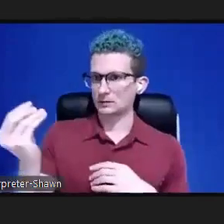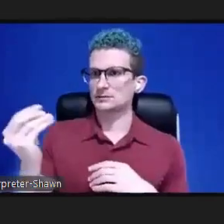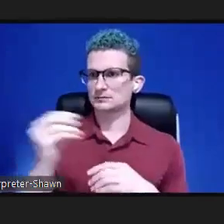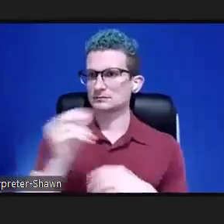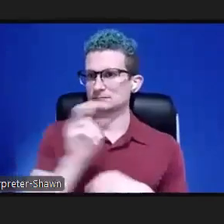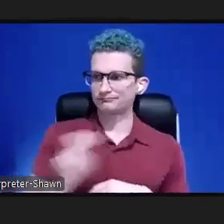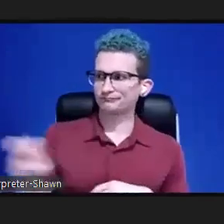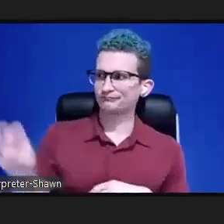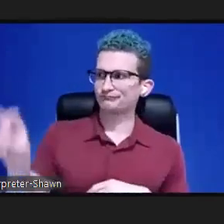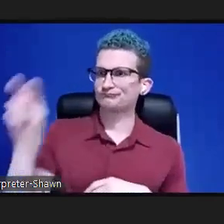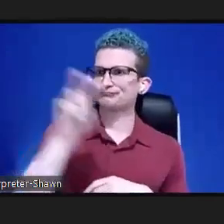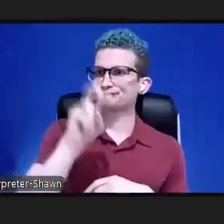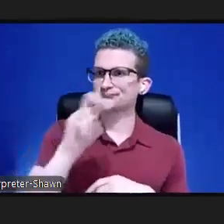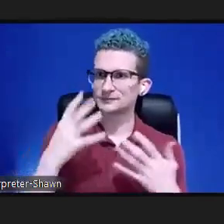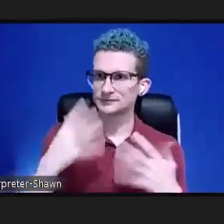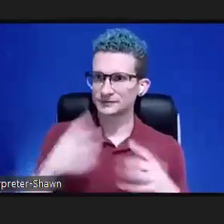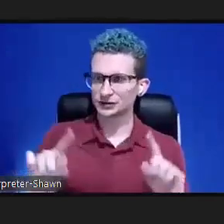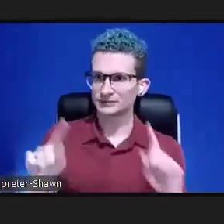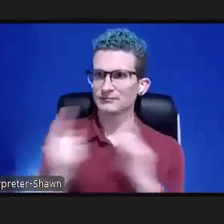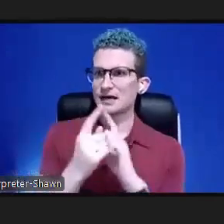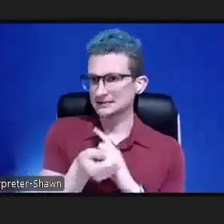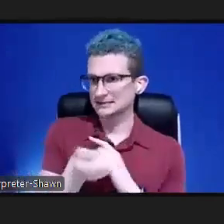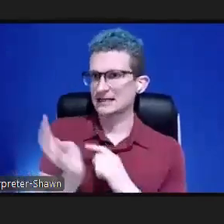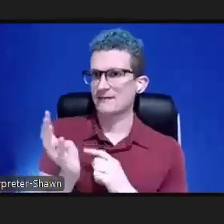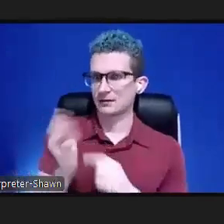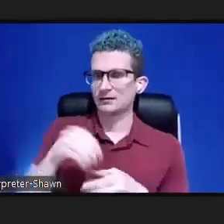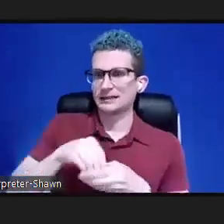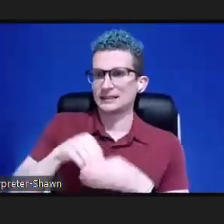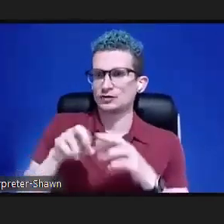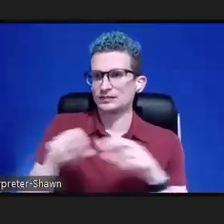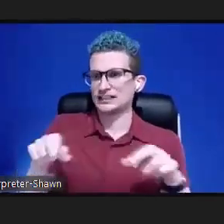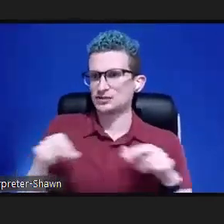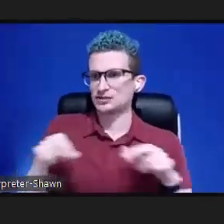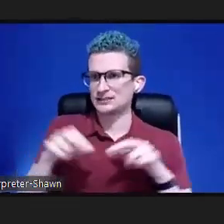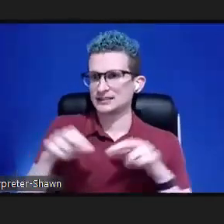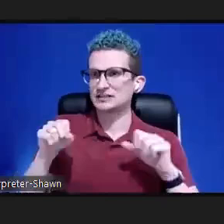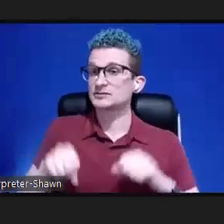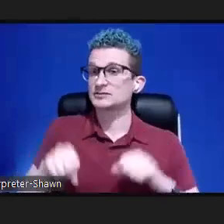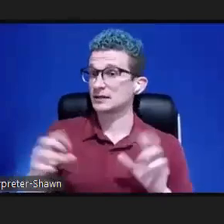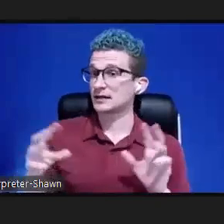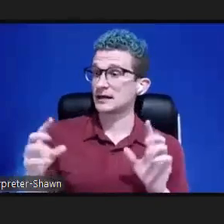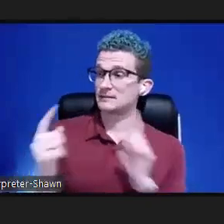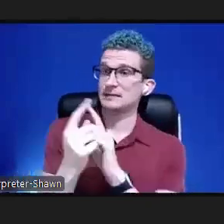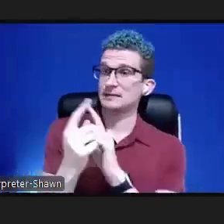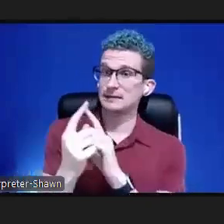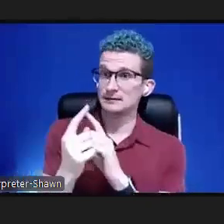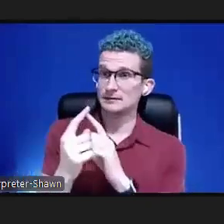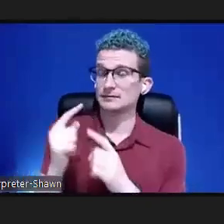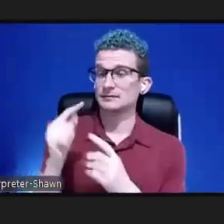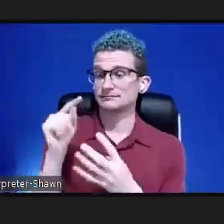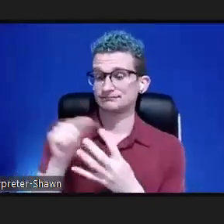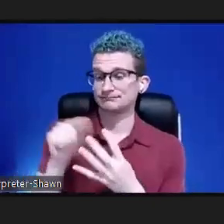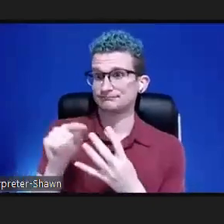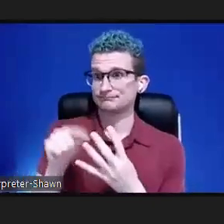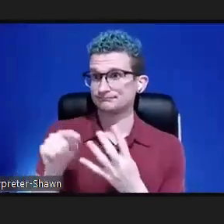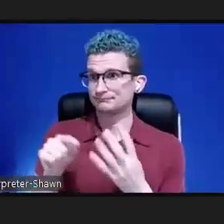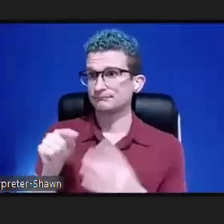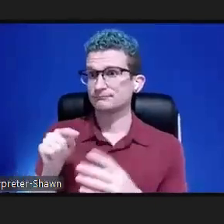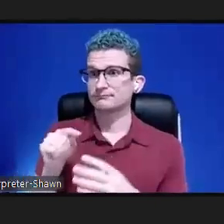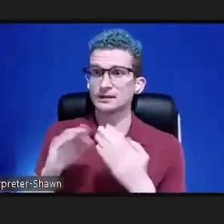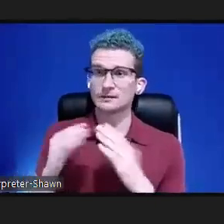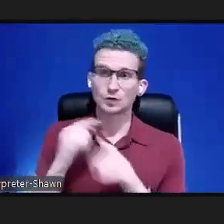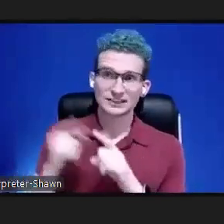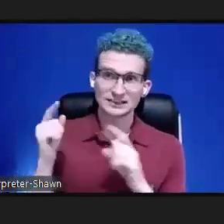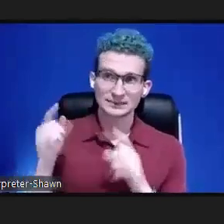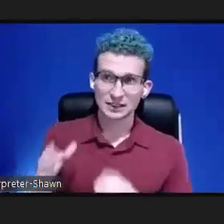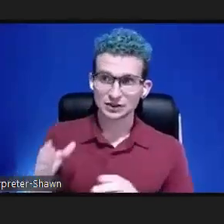several of them in the region. So you actually can meet with those community engagement specialists. Megan has been working hard